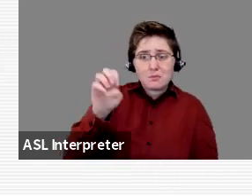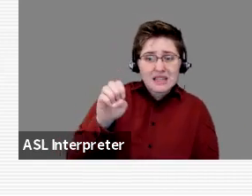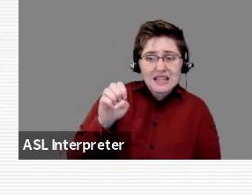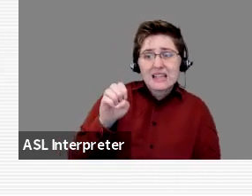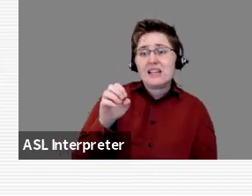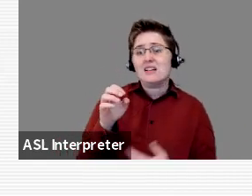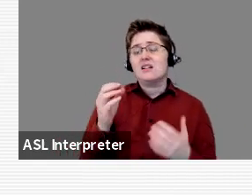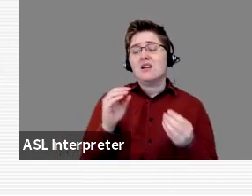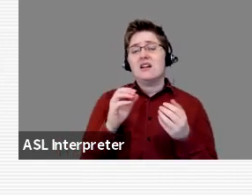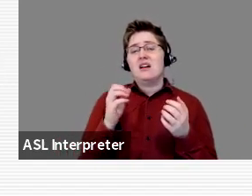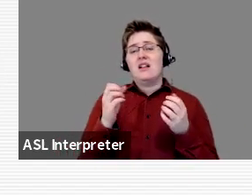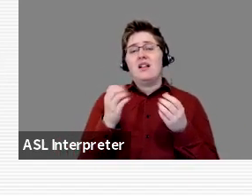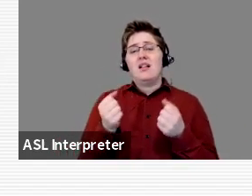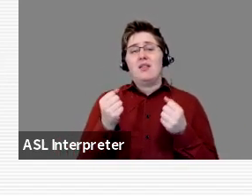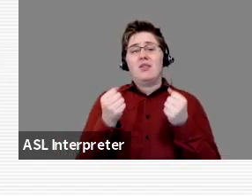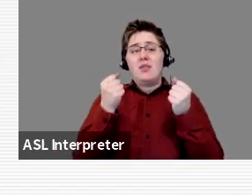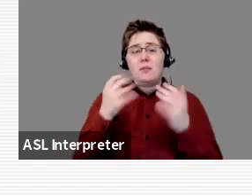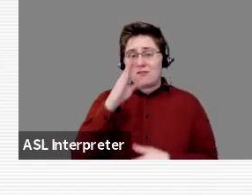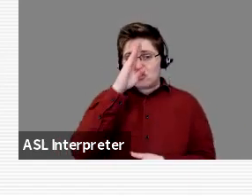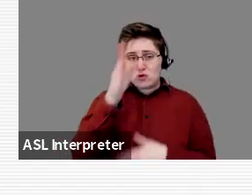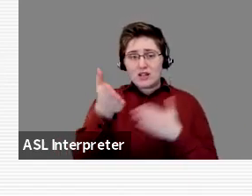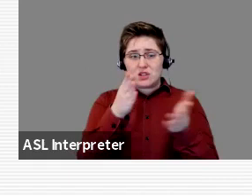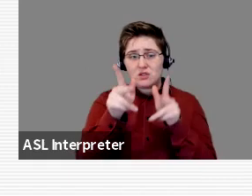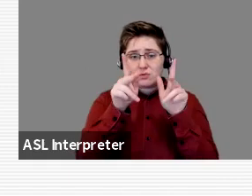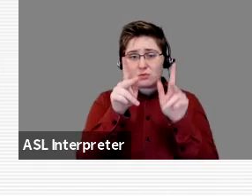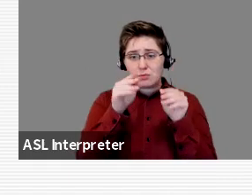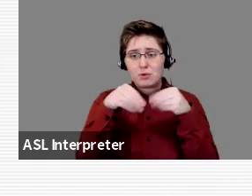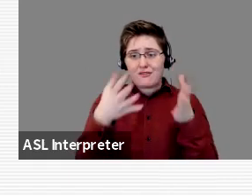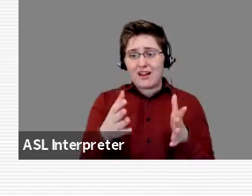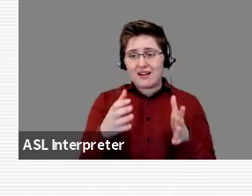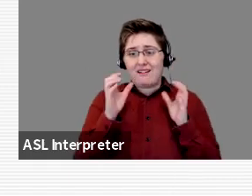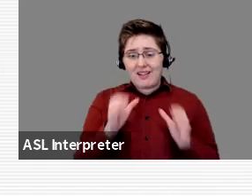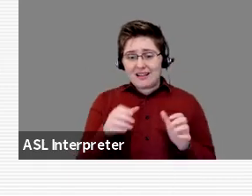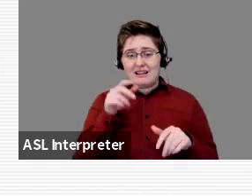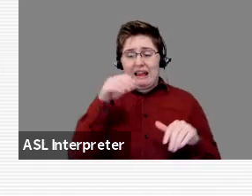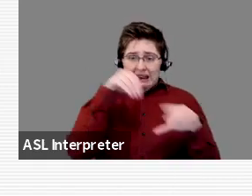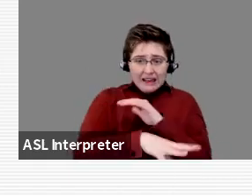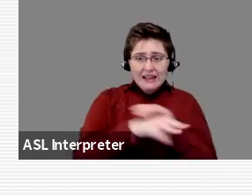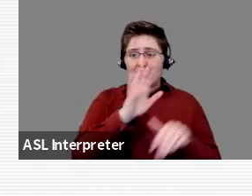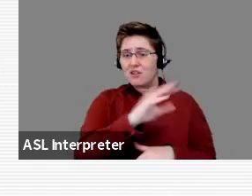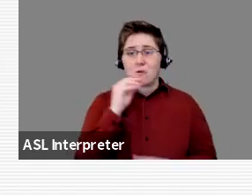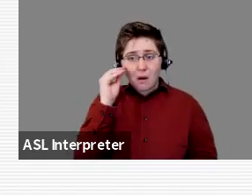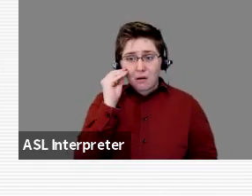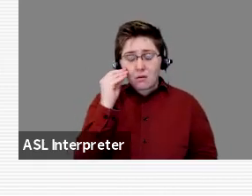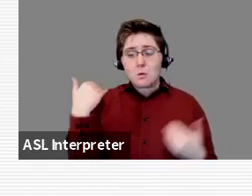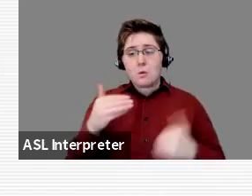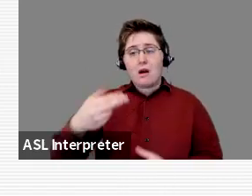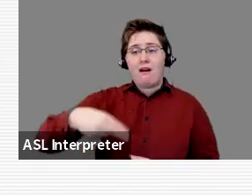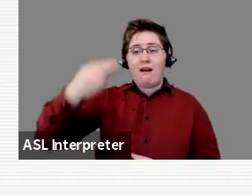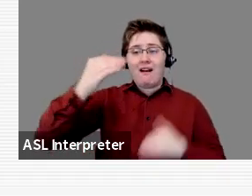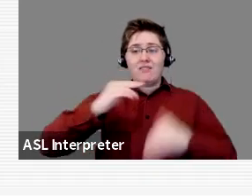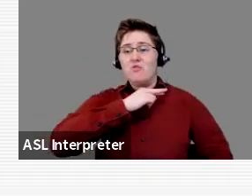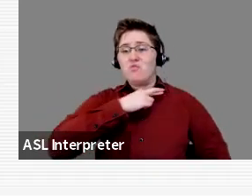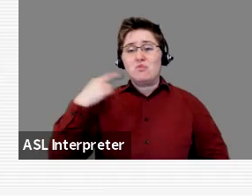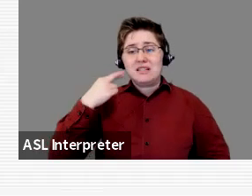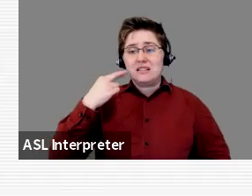amount of clients a direct service provider might have going in and out of people's homes has created an extremely high level of risk